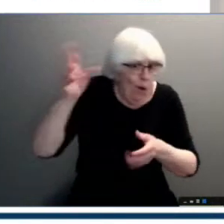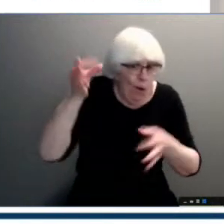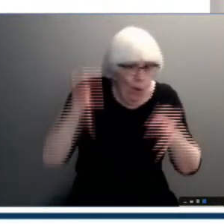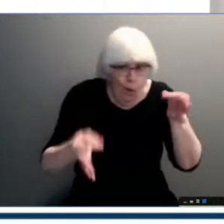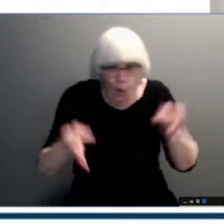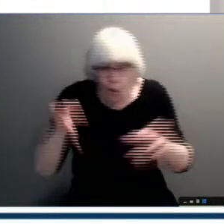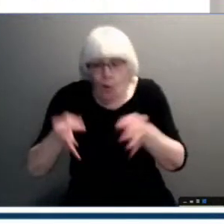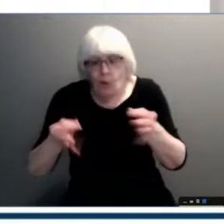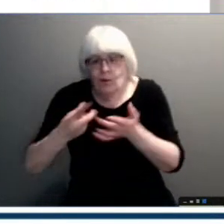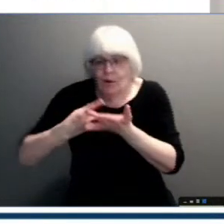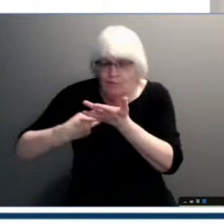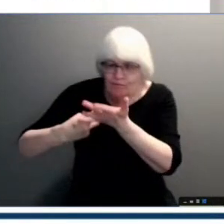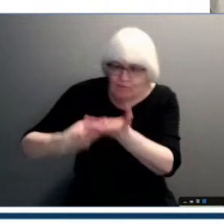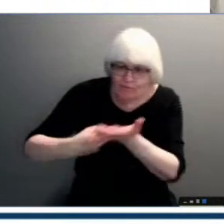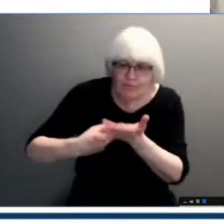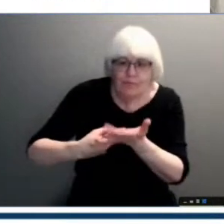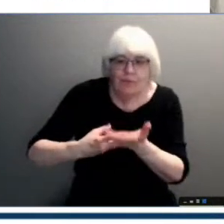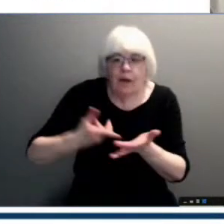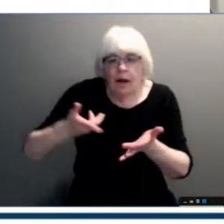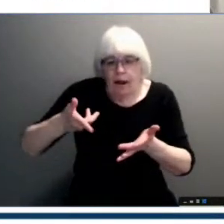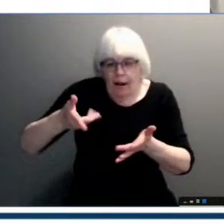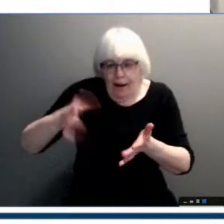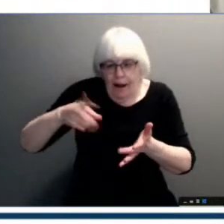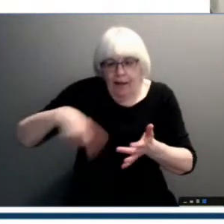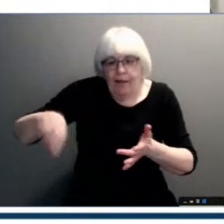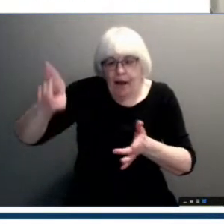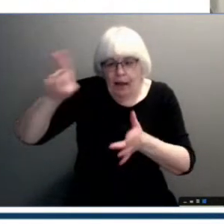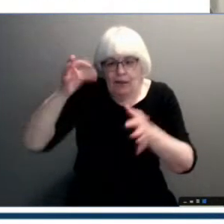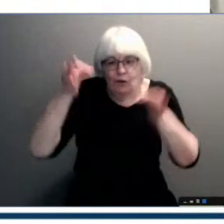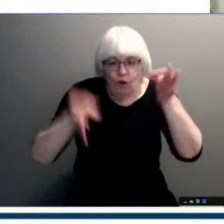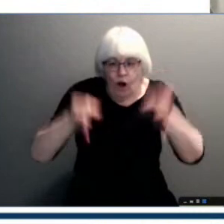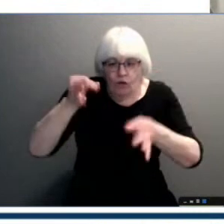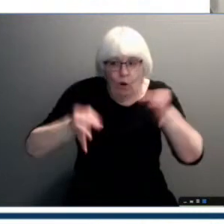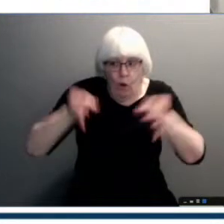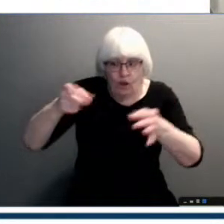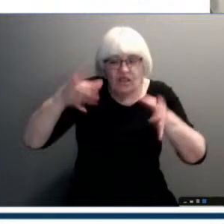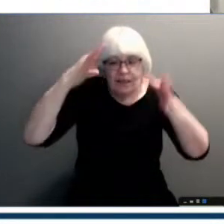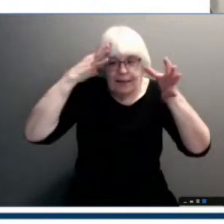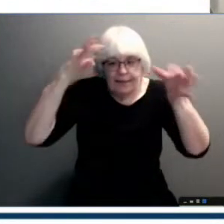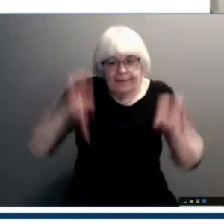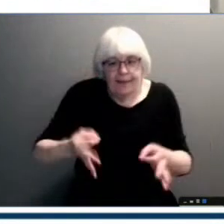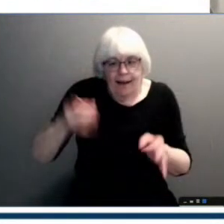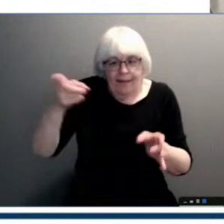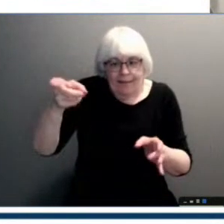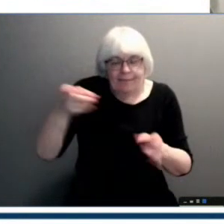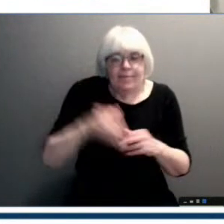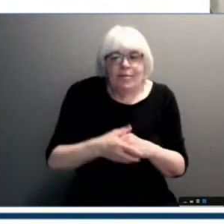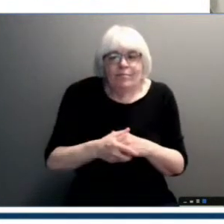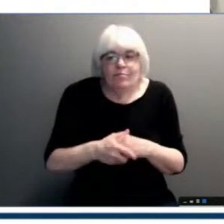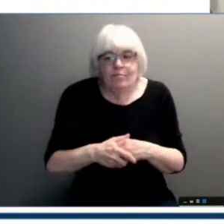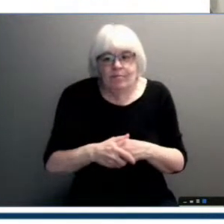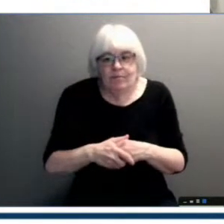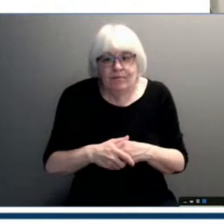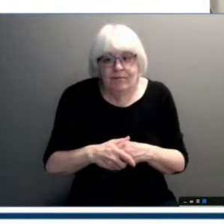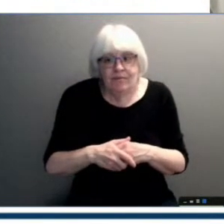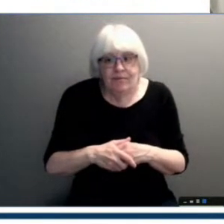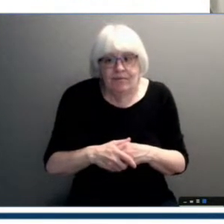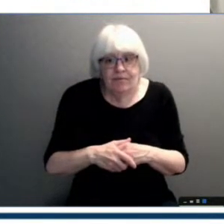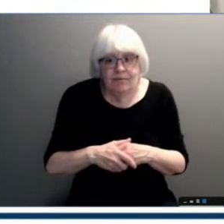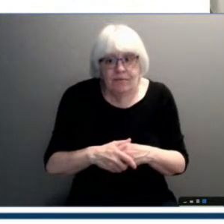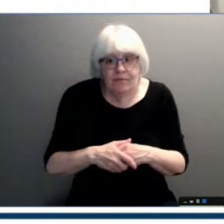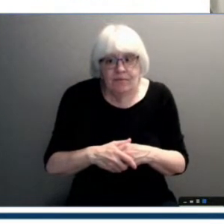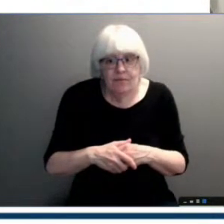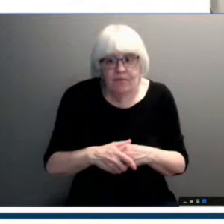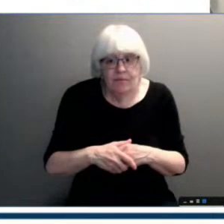on that. Next, we'll go to Paul Bacon from All Nova Scotia. Go ahead, Paul. Hello, Premier.